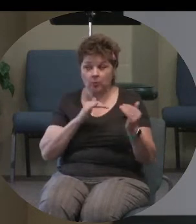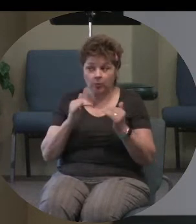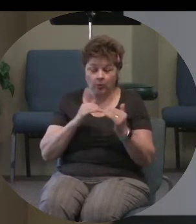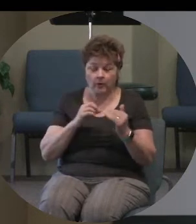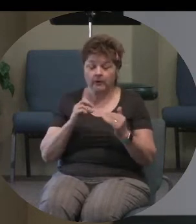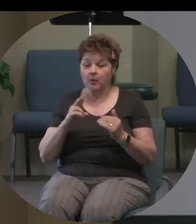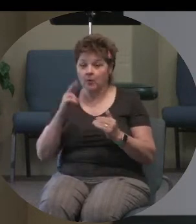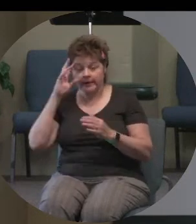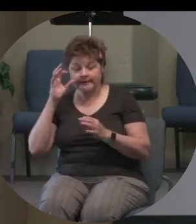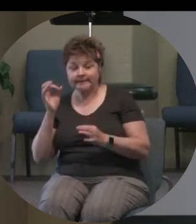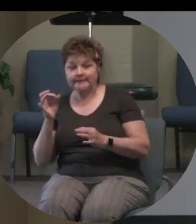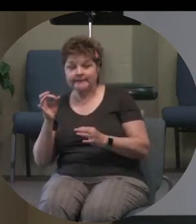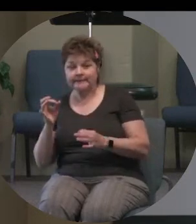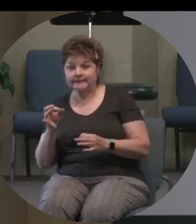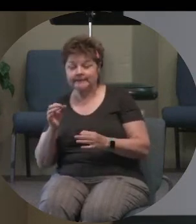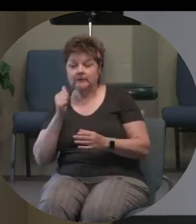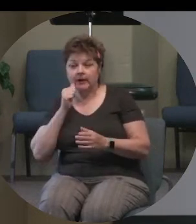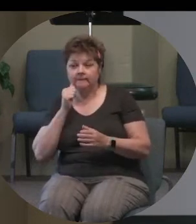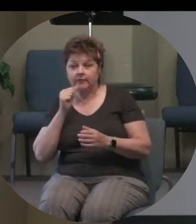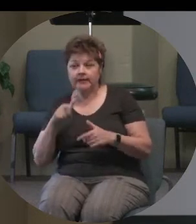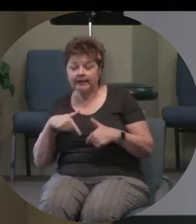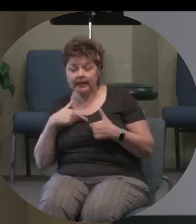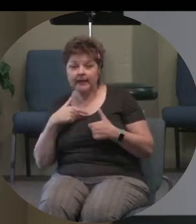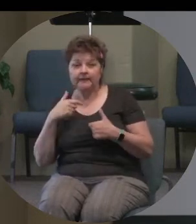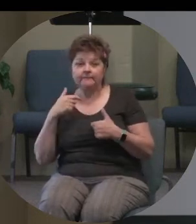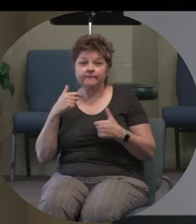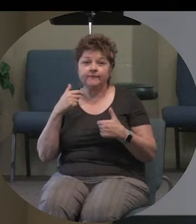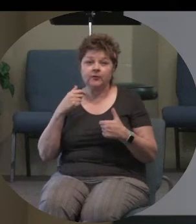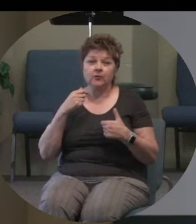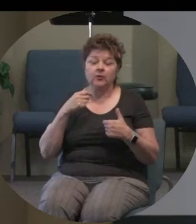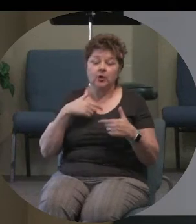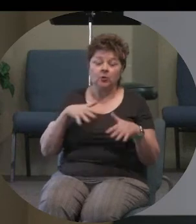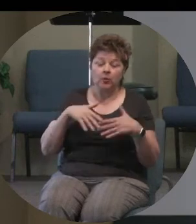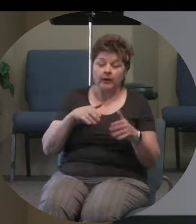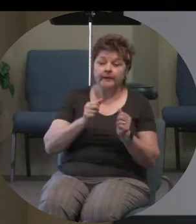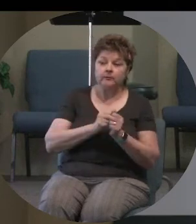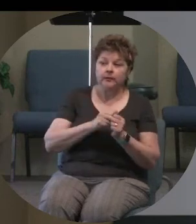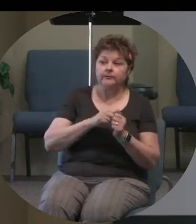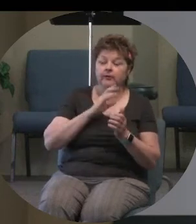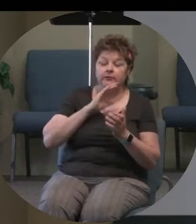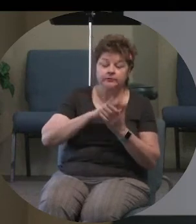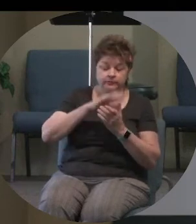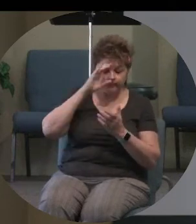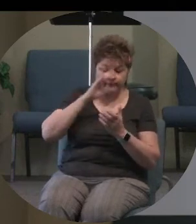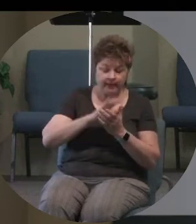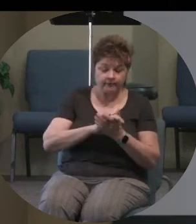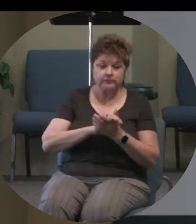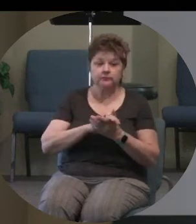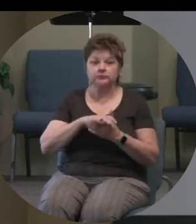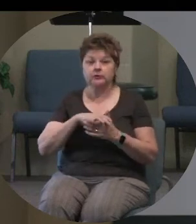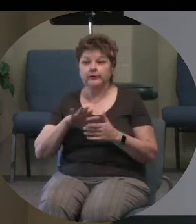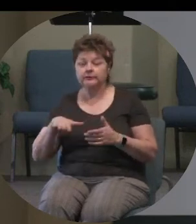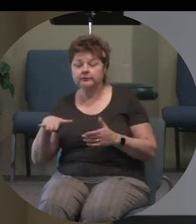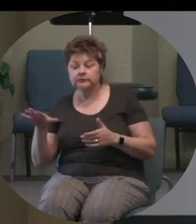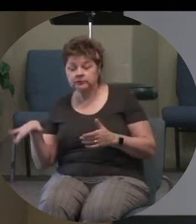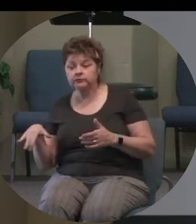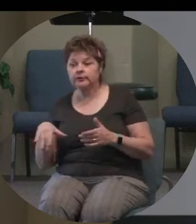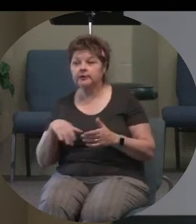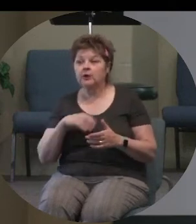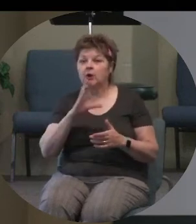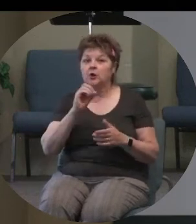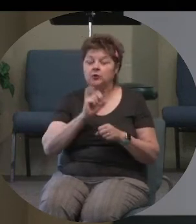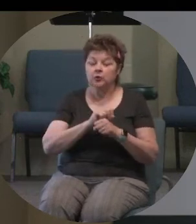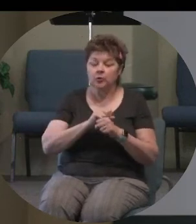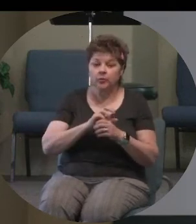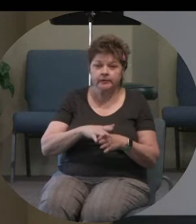our everyday life, whether it's walking with our spouses, our children, our coworkers, different people? Are we able to